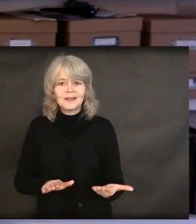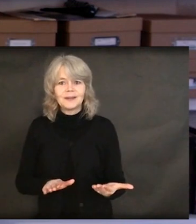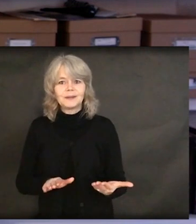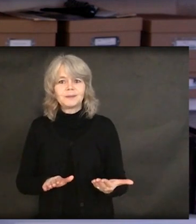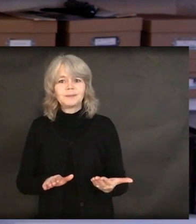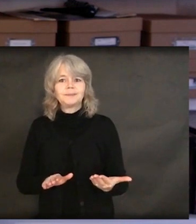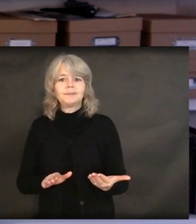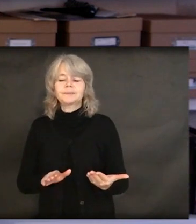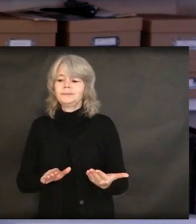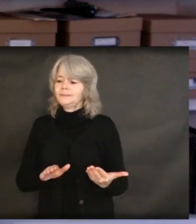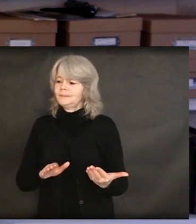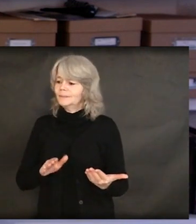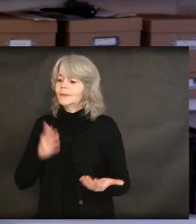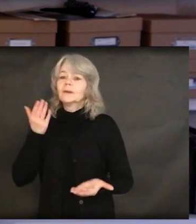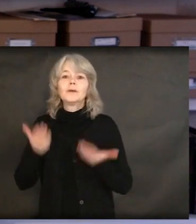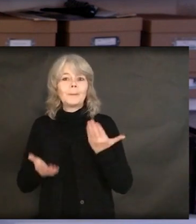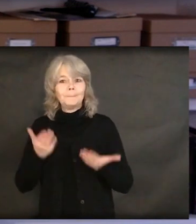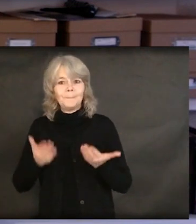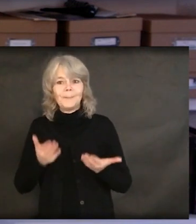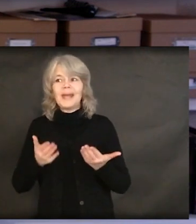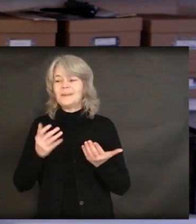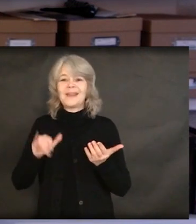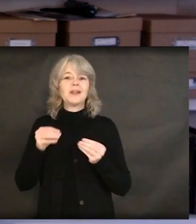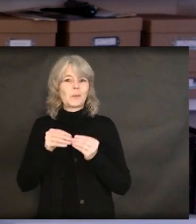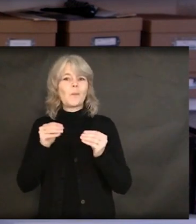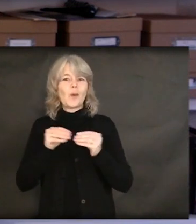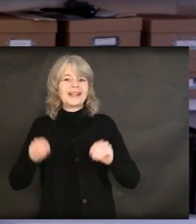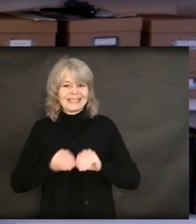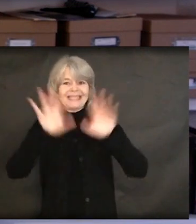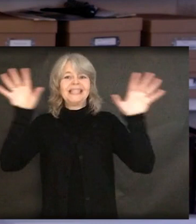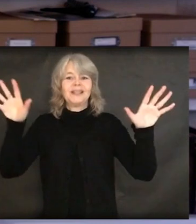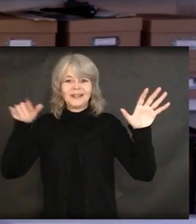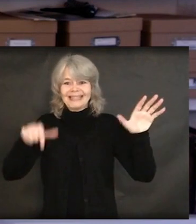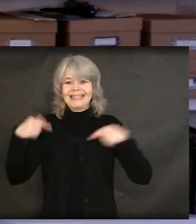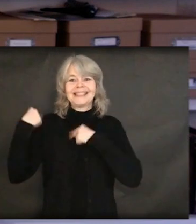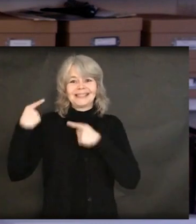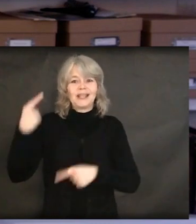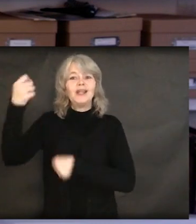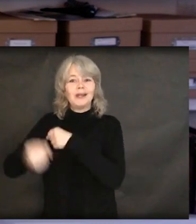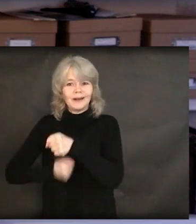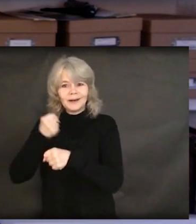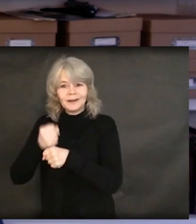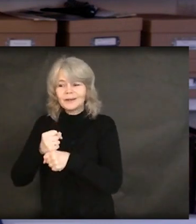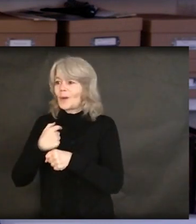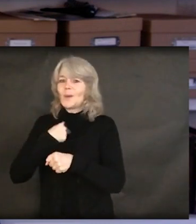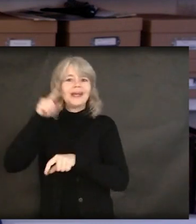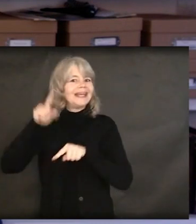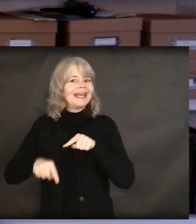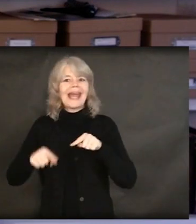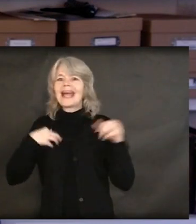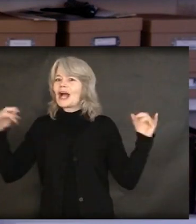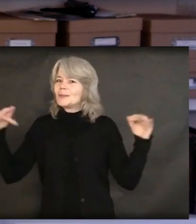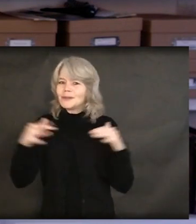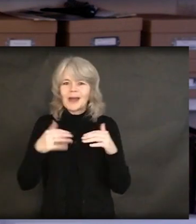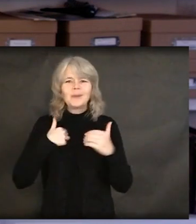Maybe this is that much more evident in this strange and difficult season. When we cannot gather